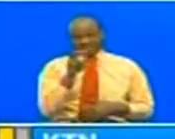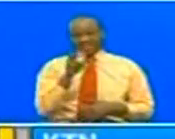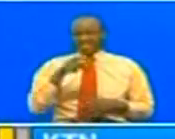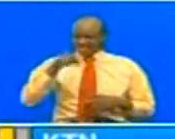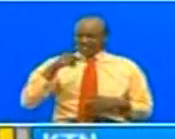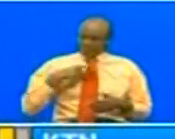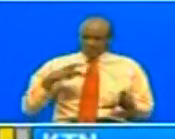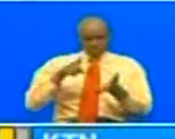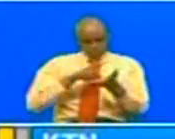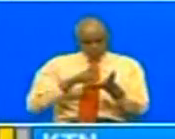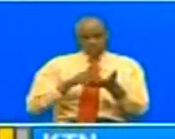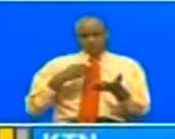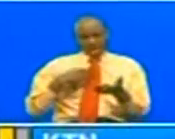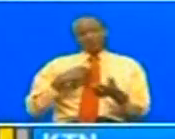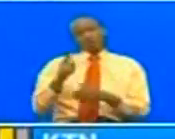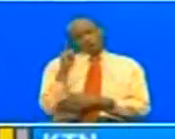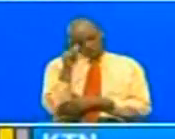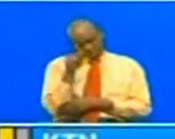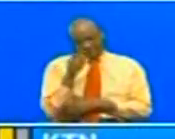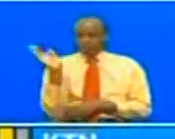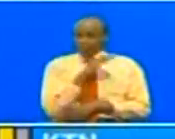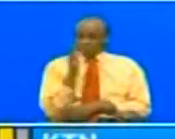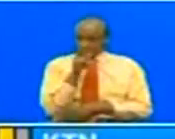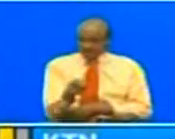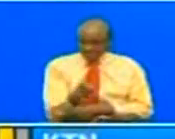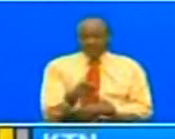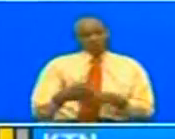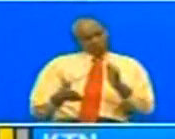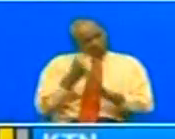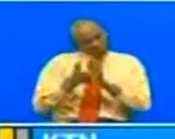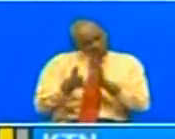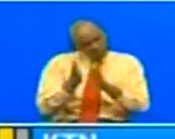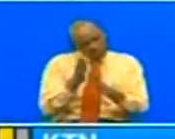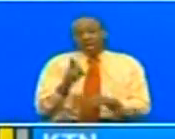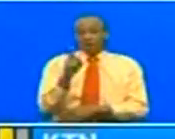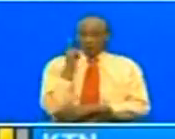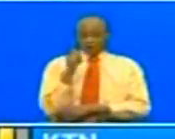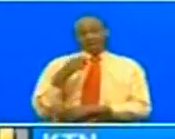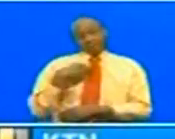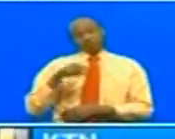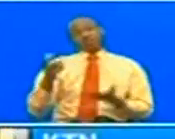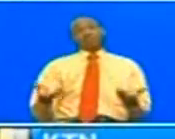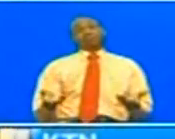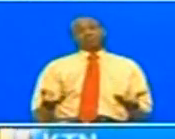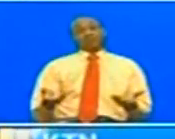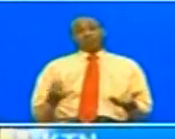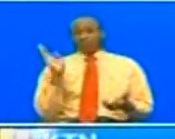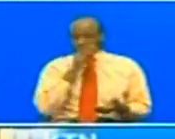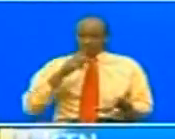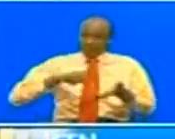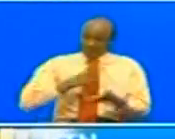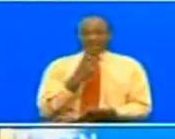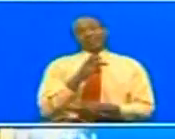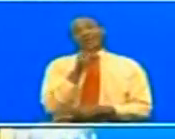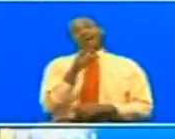polluter pay principle in legislation by probably fast-tracking the regulations pertaining to polluter pay